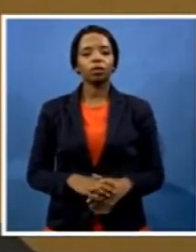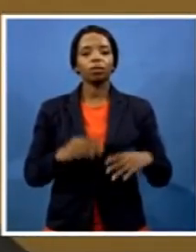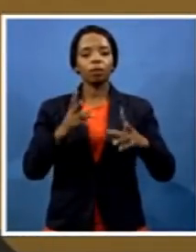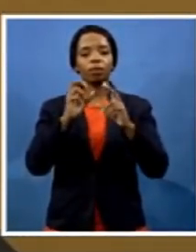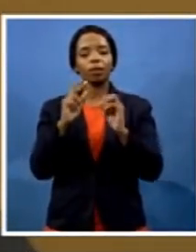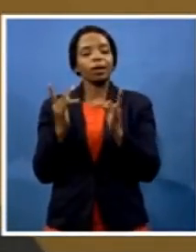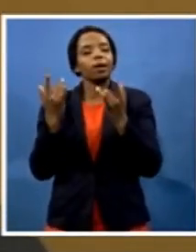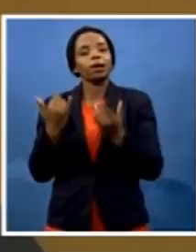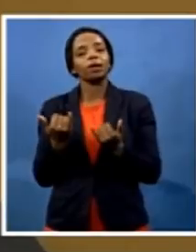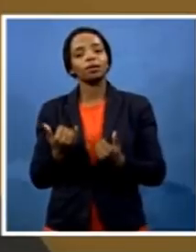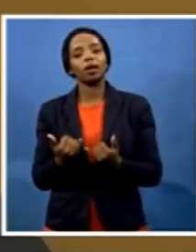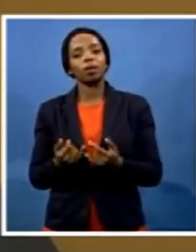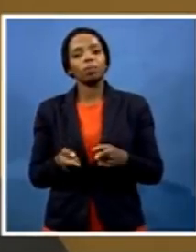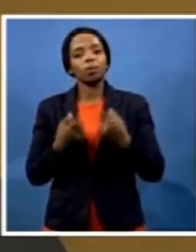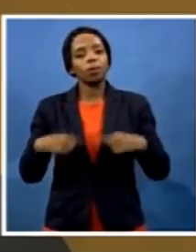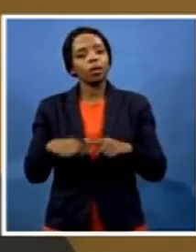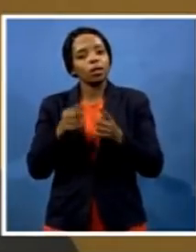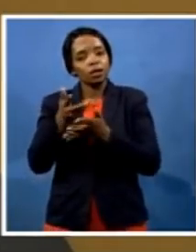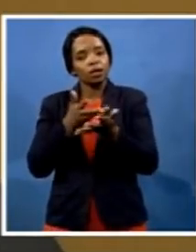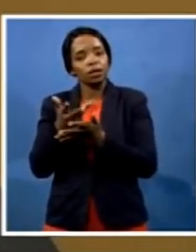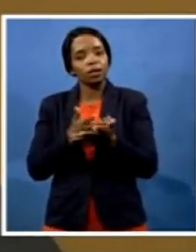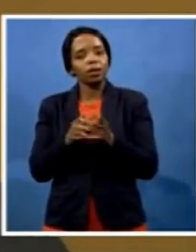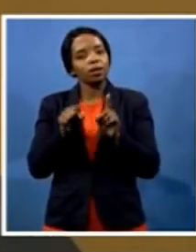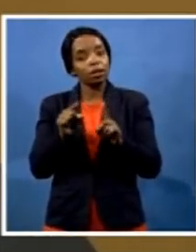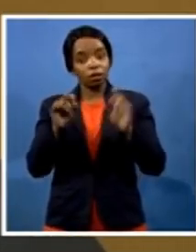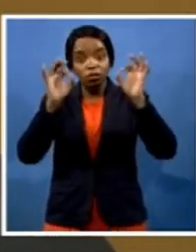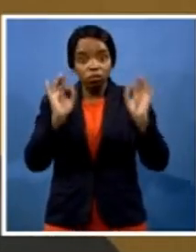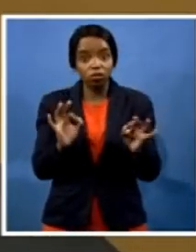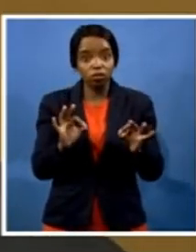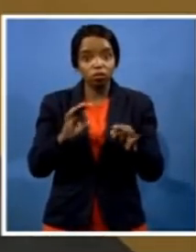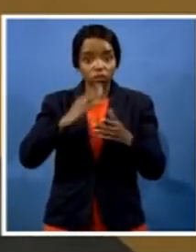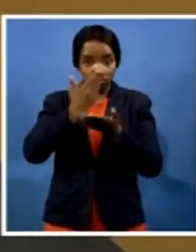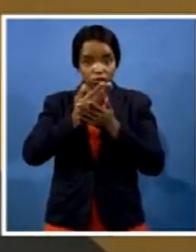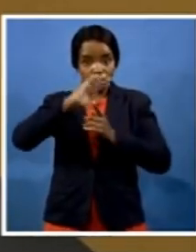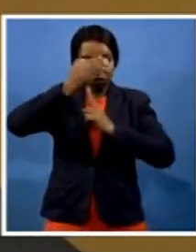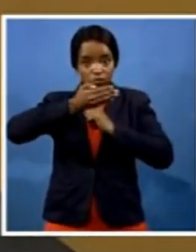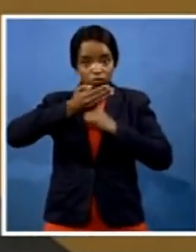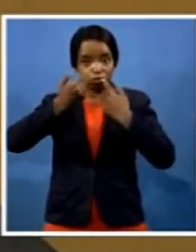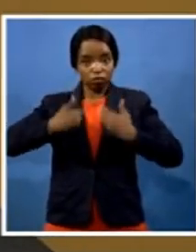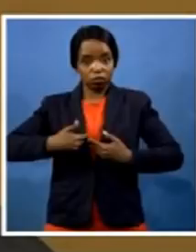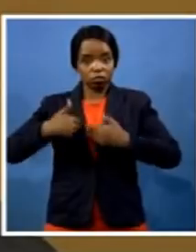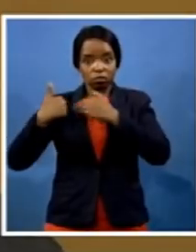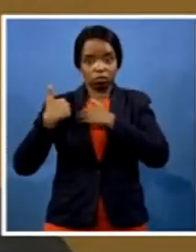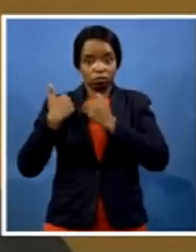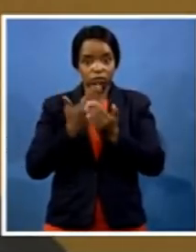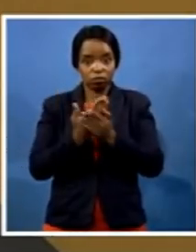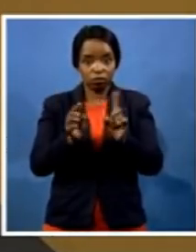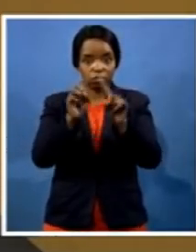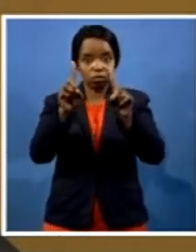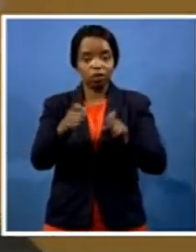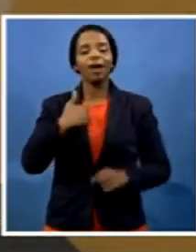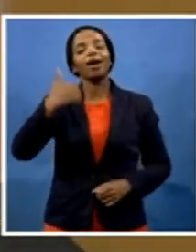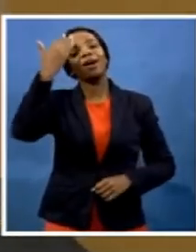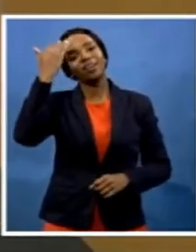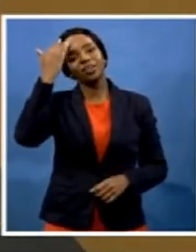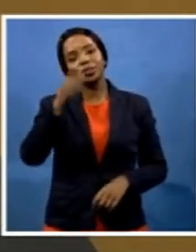that you've created. Do they offer a certain degree of protection? I know you're saying that you're a mechanical engineering student from UJ,